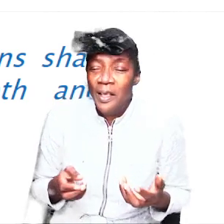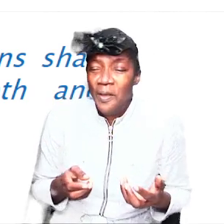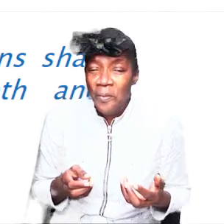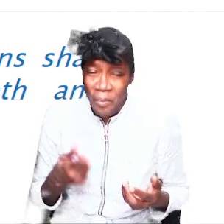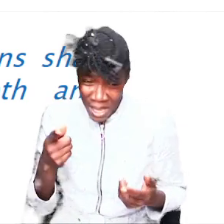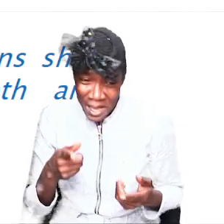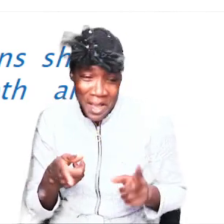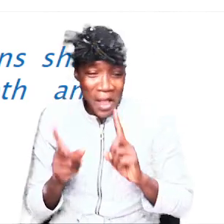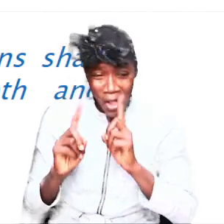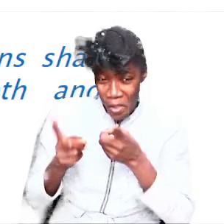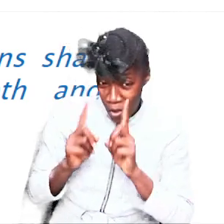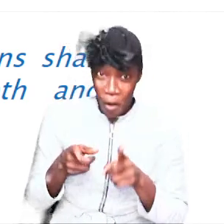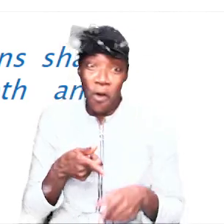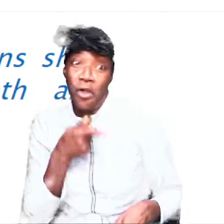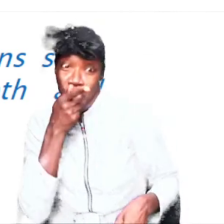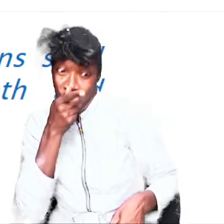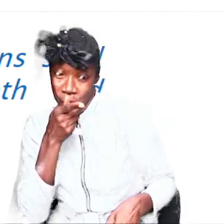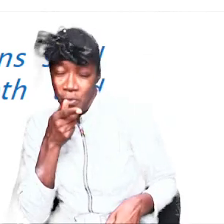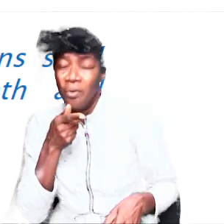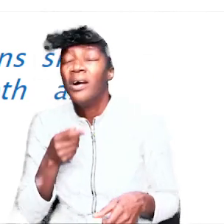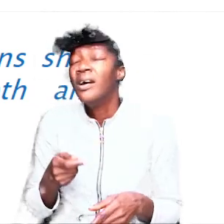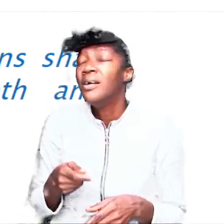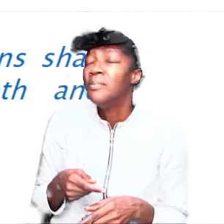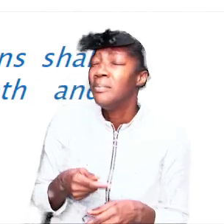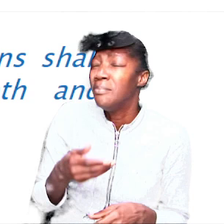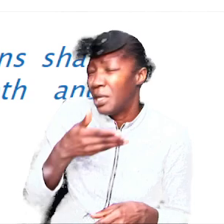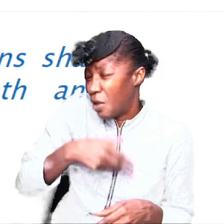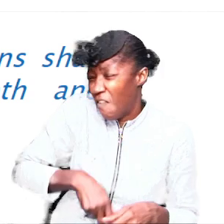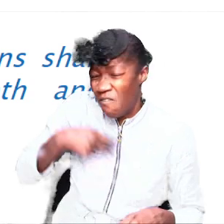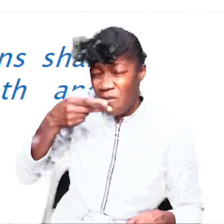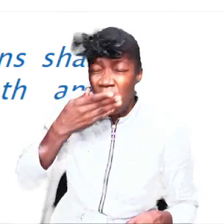humiliate him. Right? And